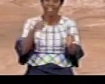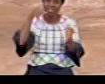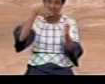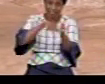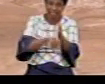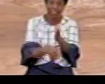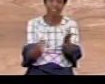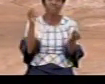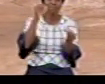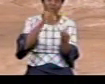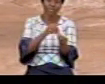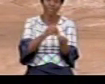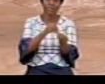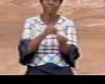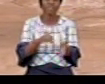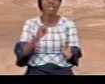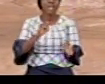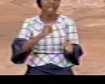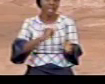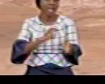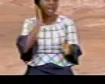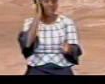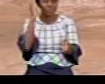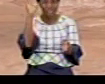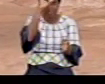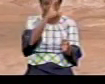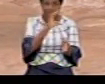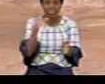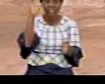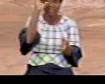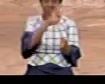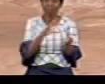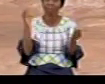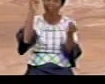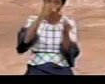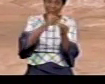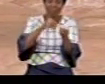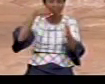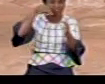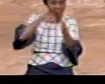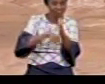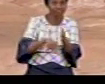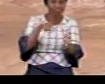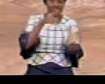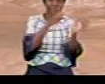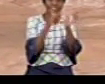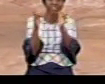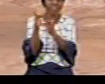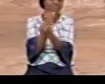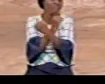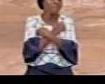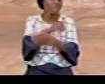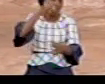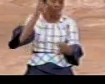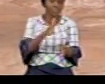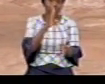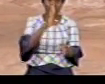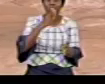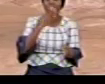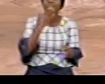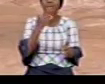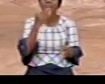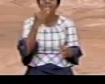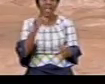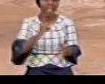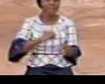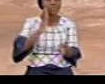deeper yet, deeper yet. I will dig a little deeper. Jesus' love must be